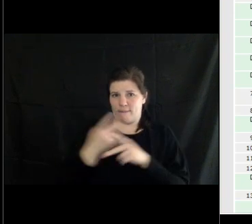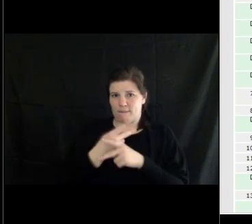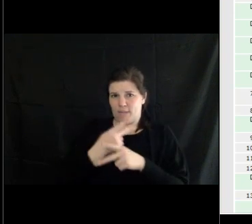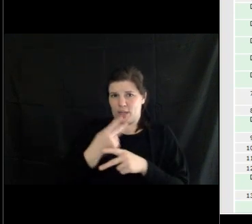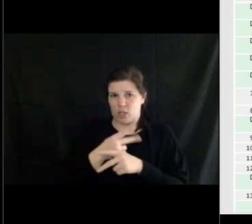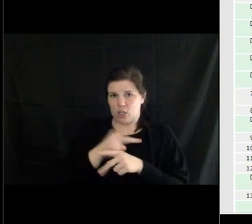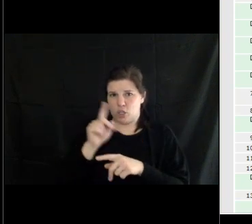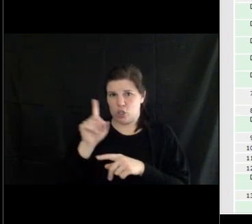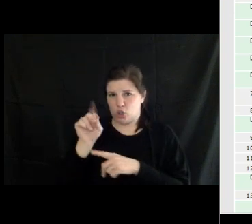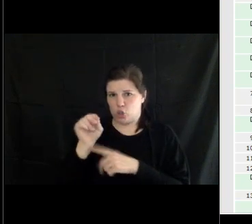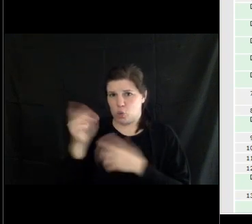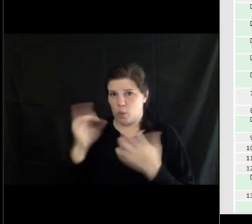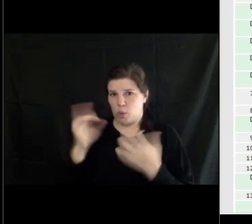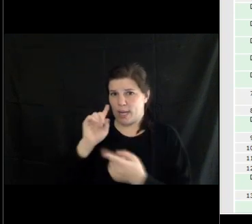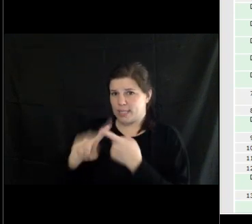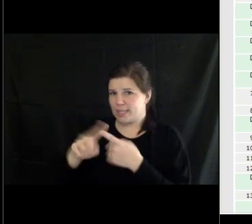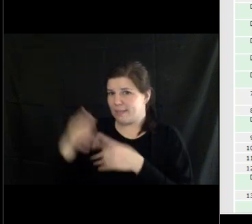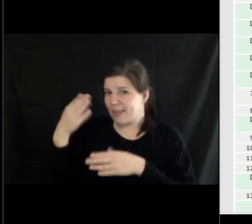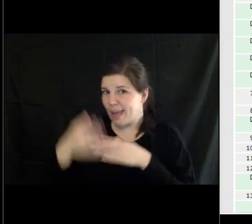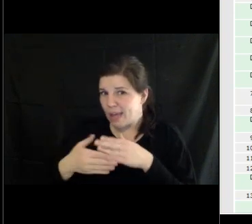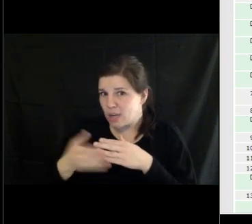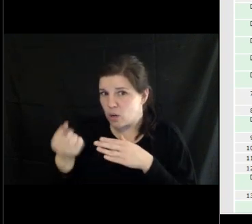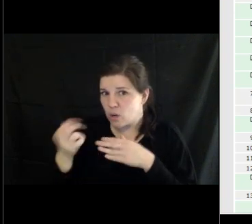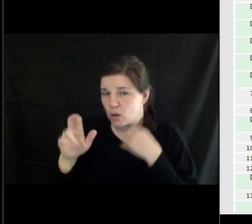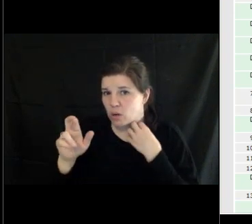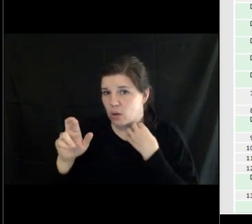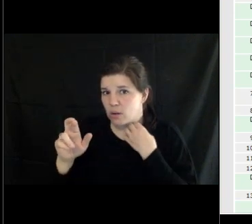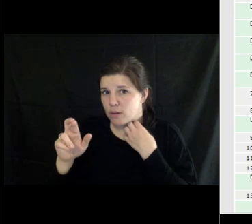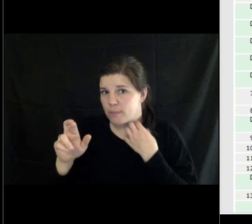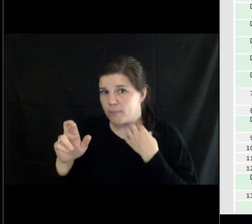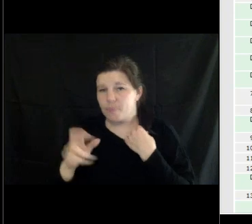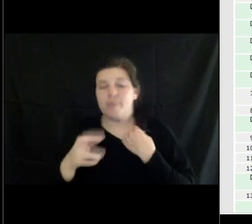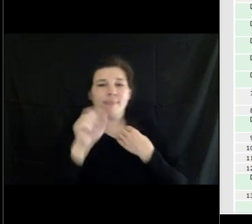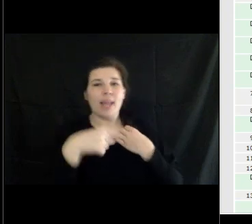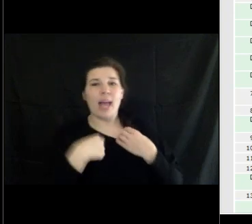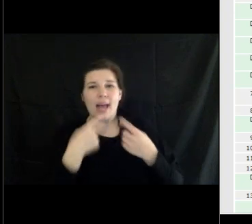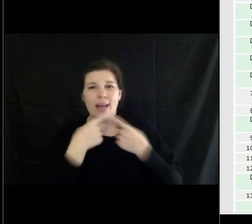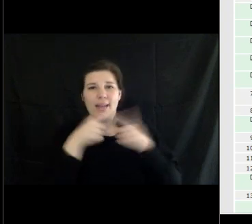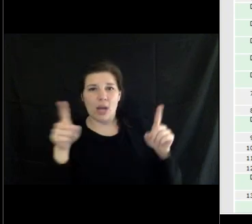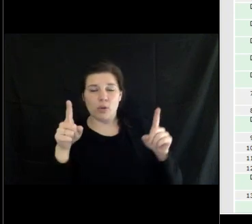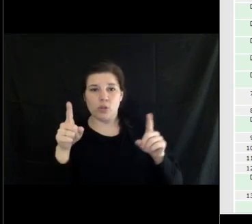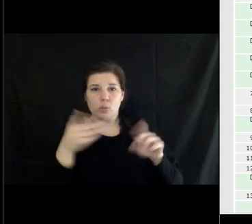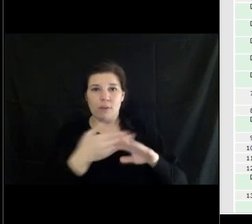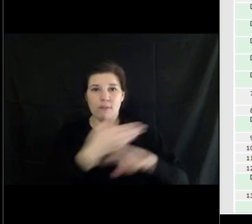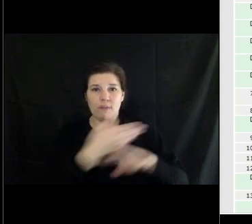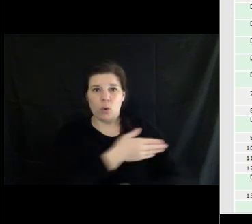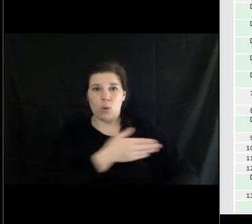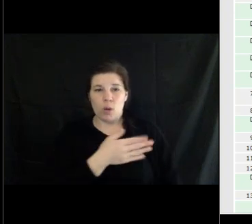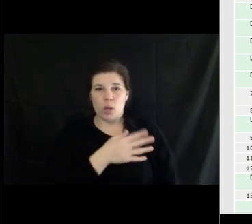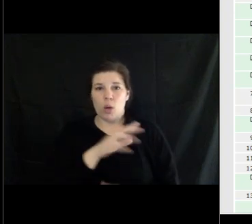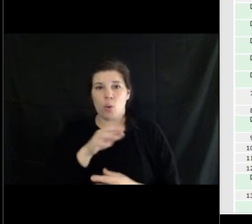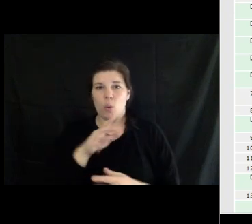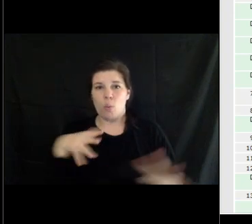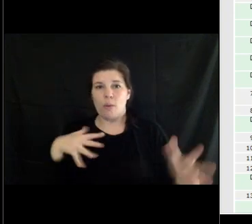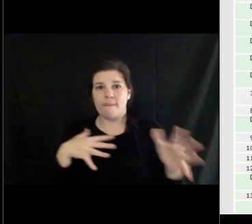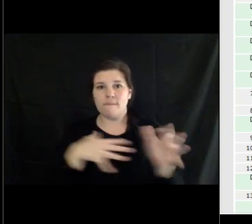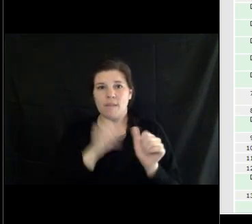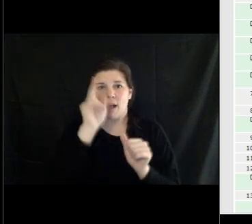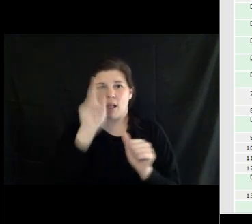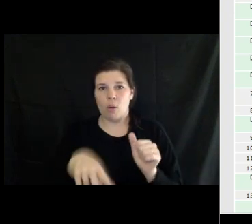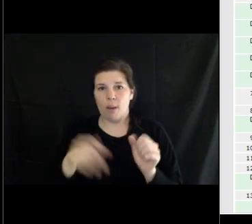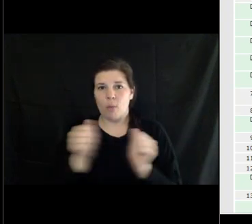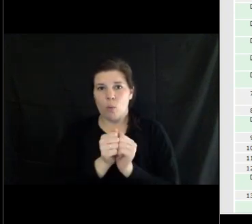wait to the end or just, you know? So I made an announcement earlier that we will follow up with the speakers after the meeting. Okay, we're just But- trying to,